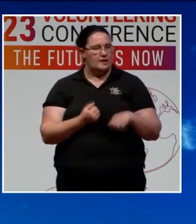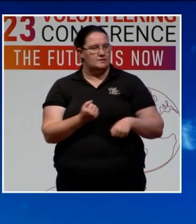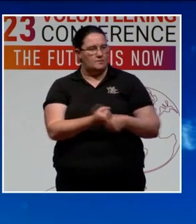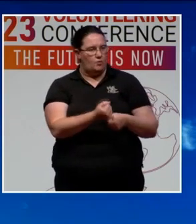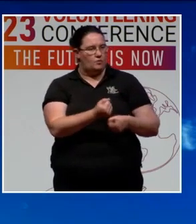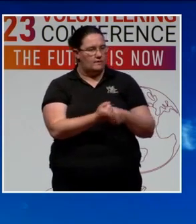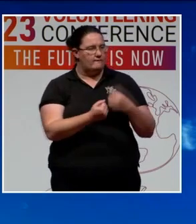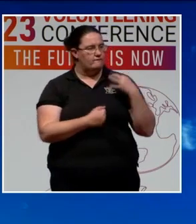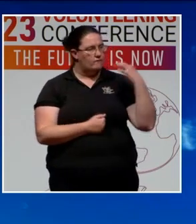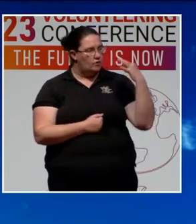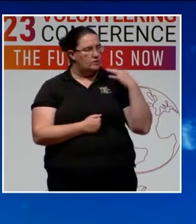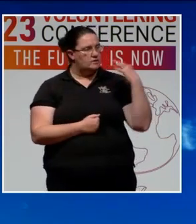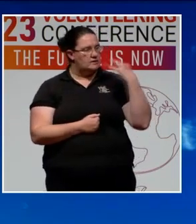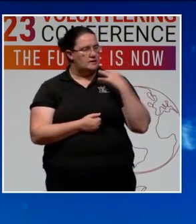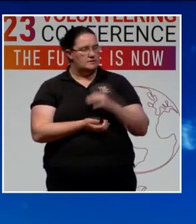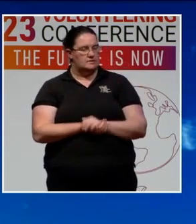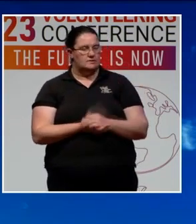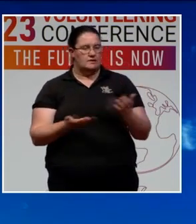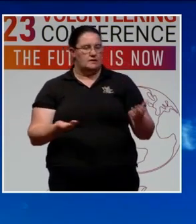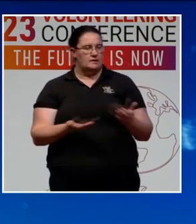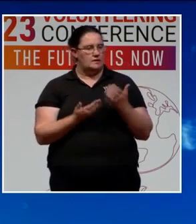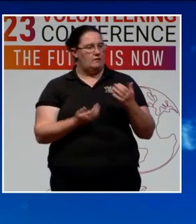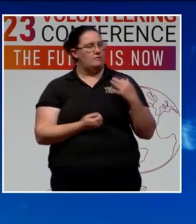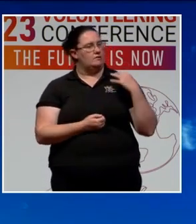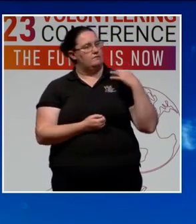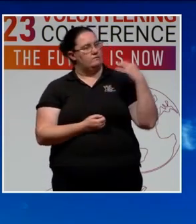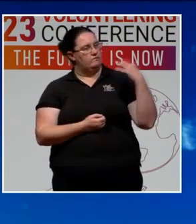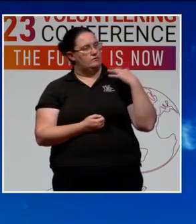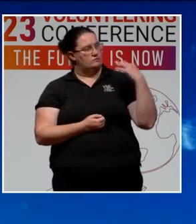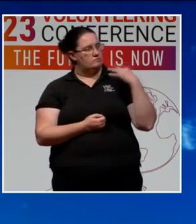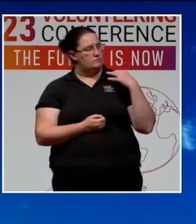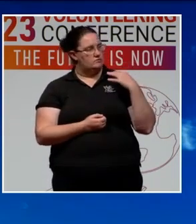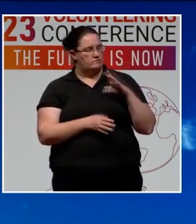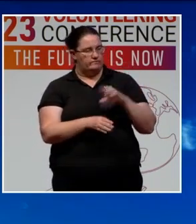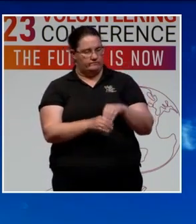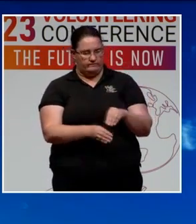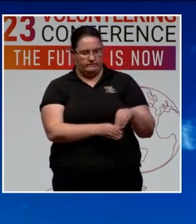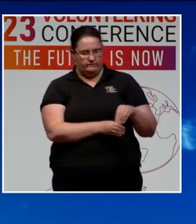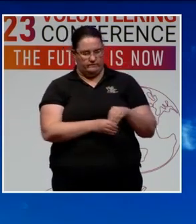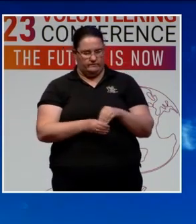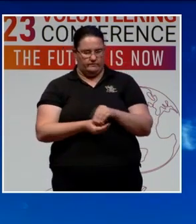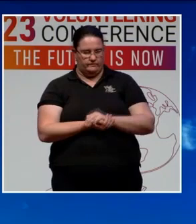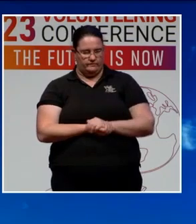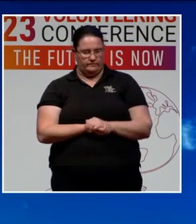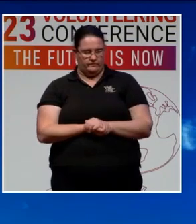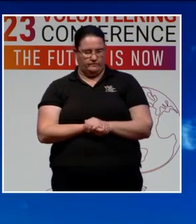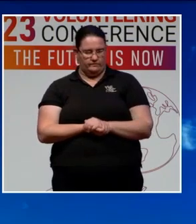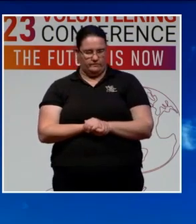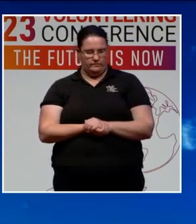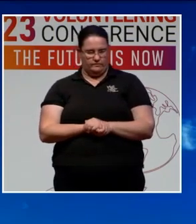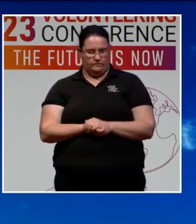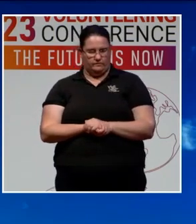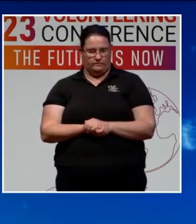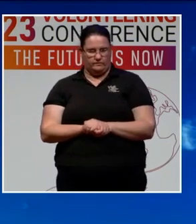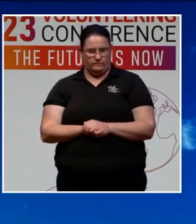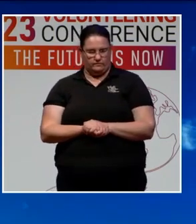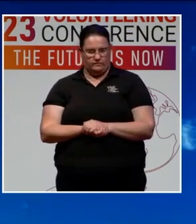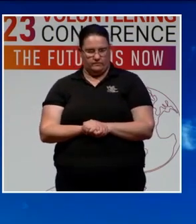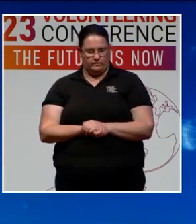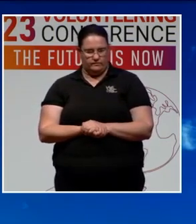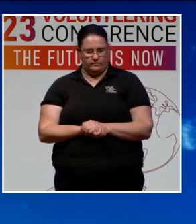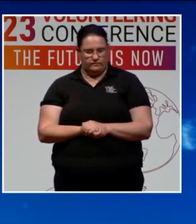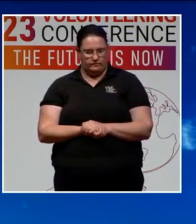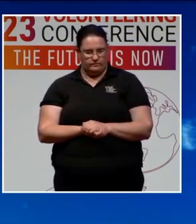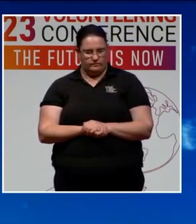and volunteering involved organisations need. It's a good program, but we know the reality is that it